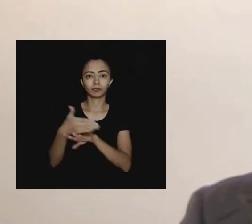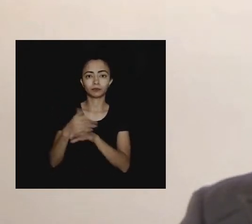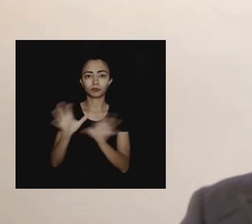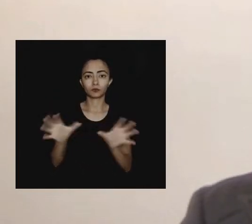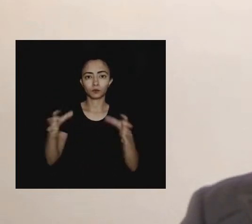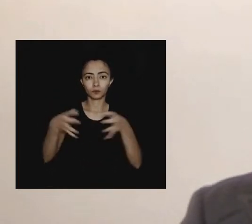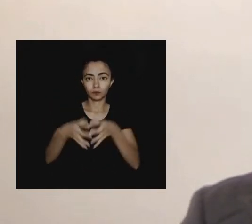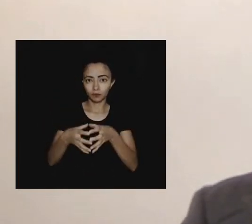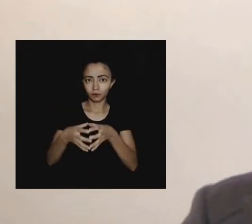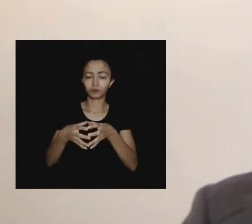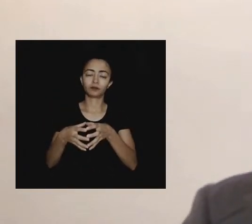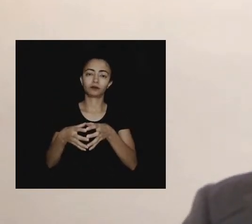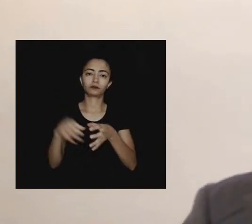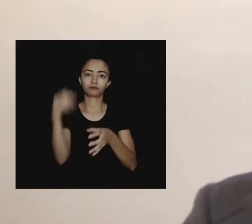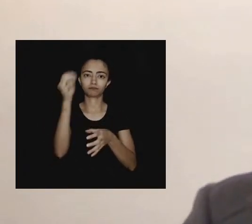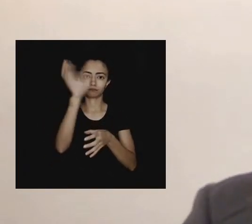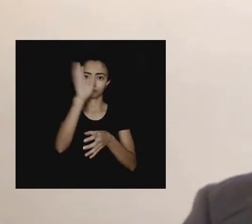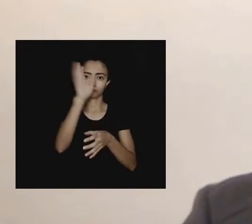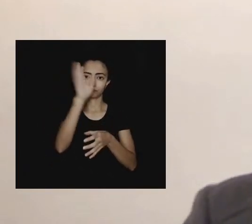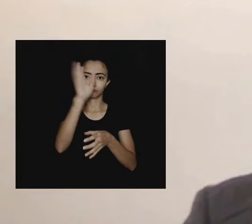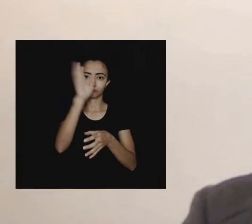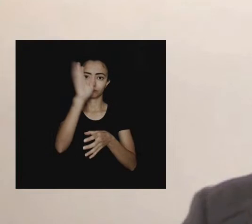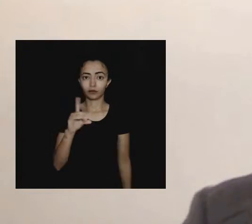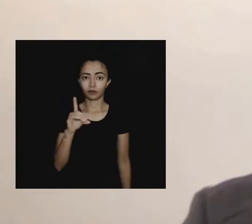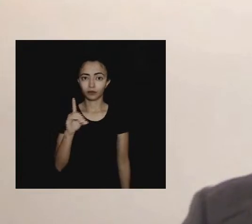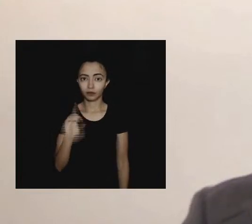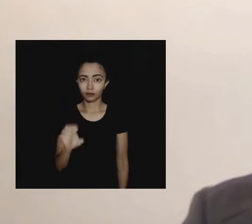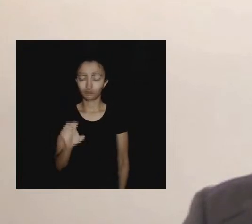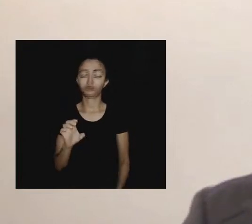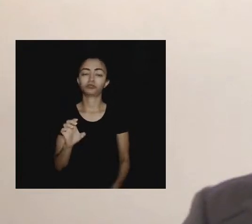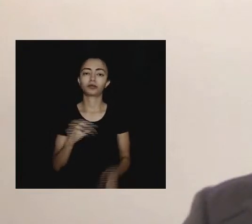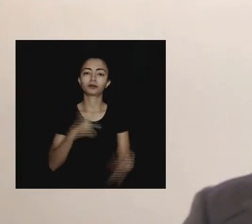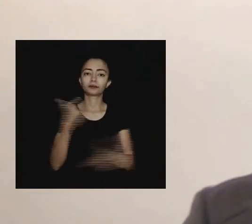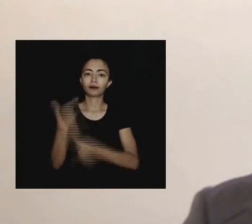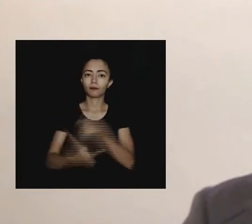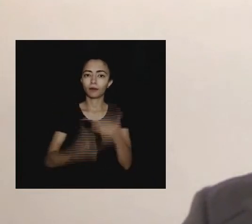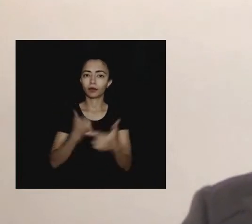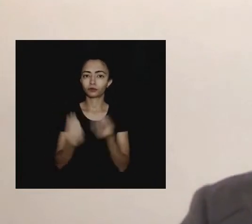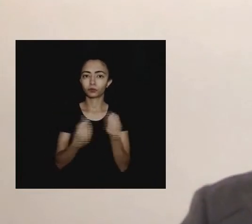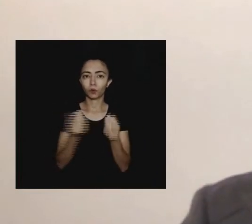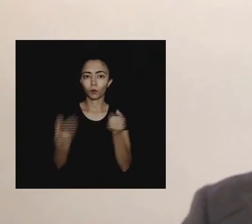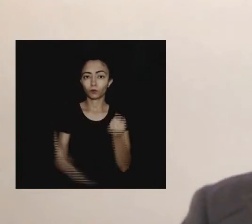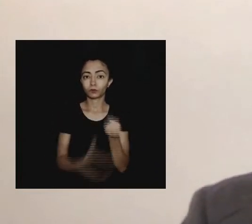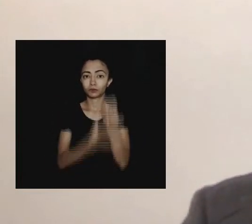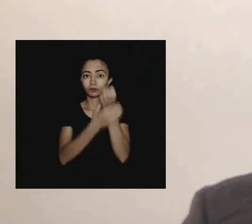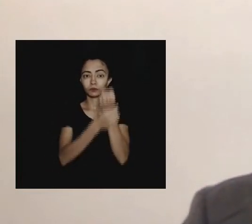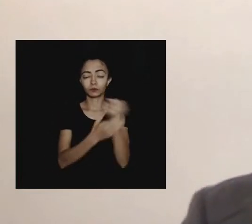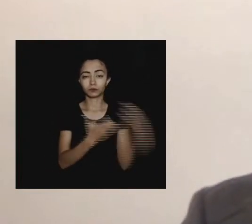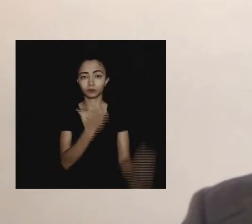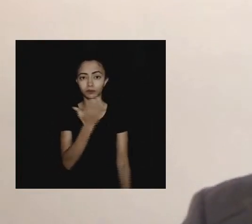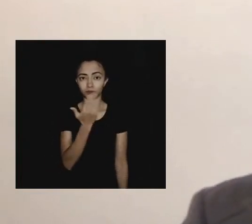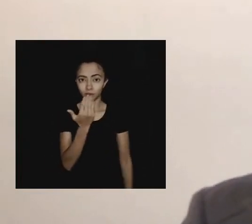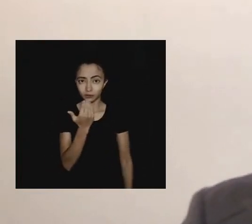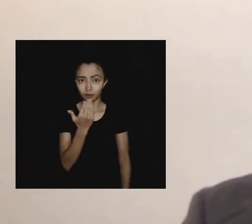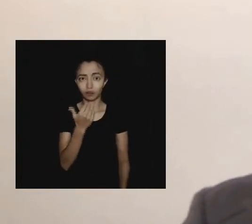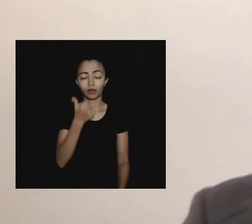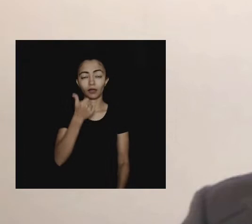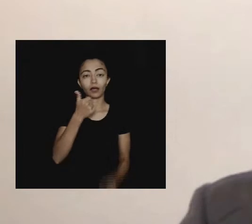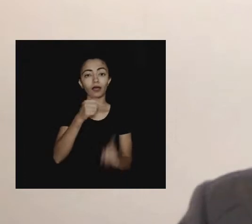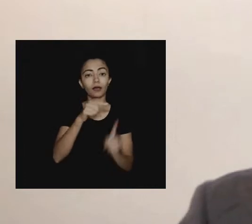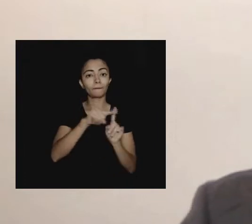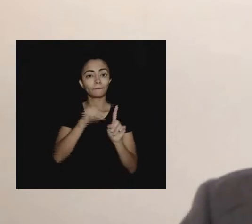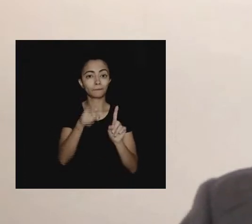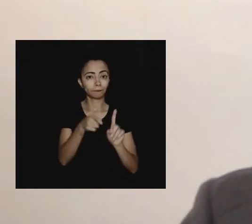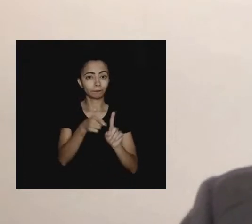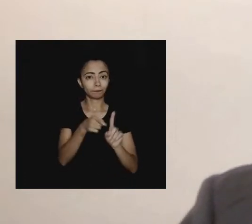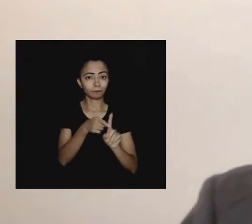the IBFA Brazil, and he's been working in health surveillance for